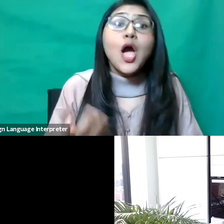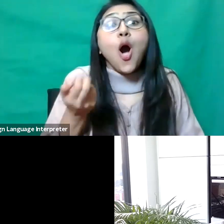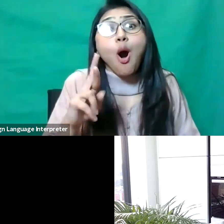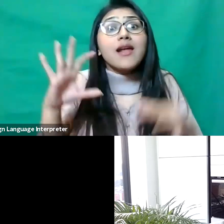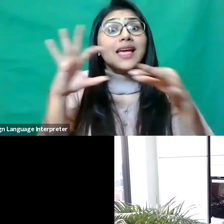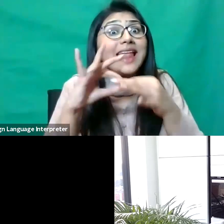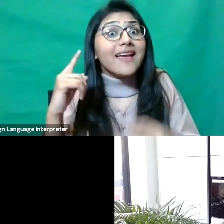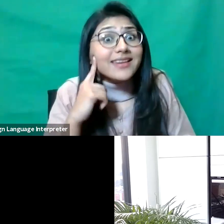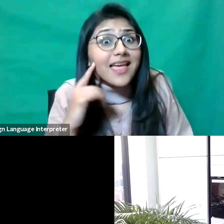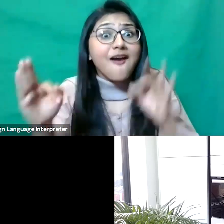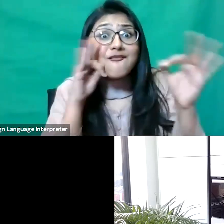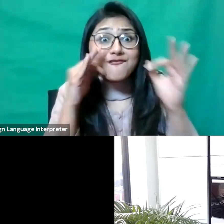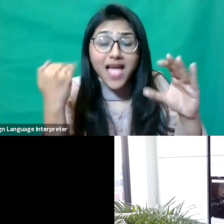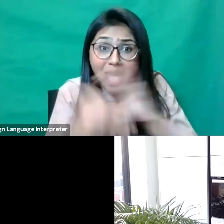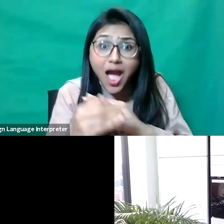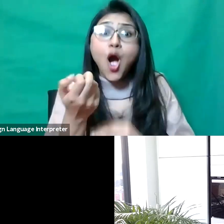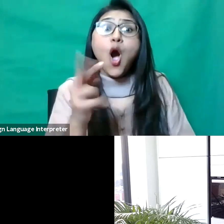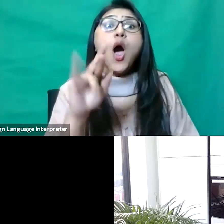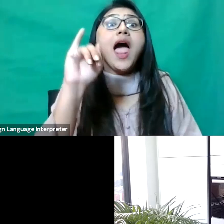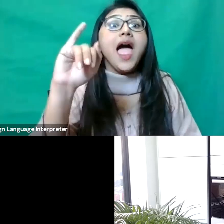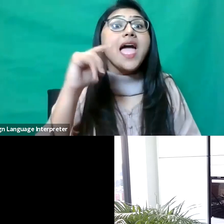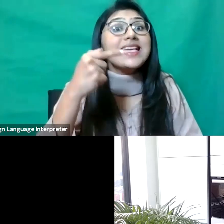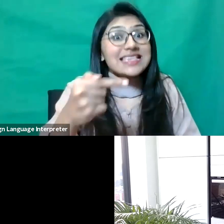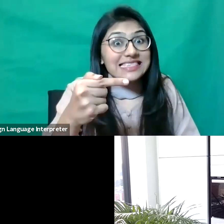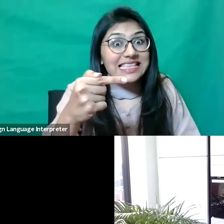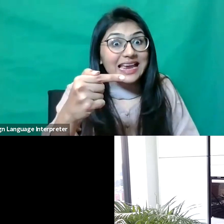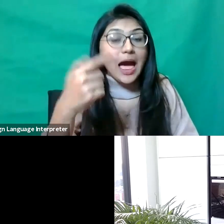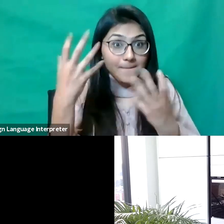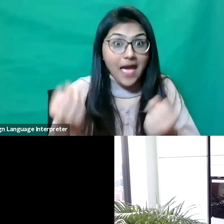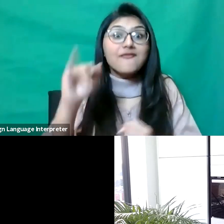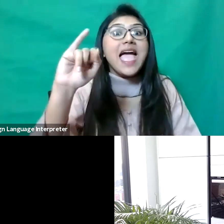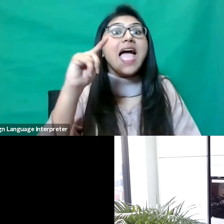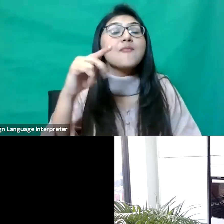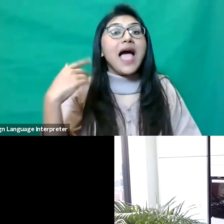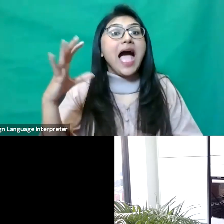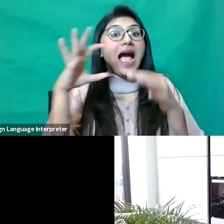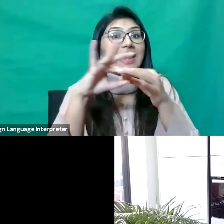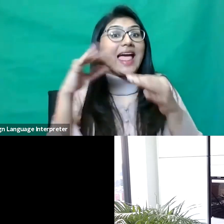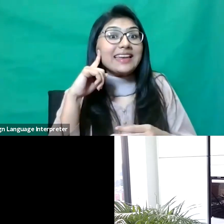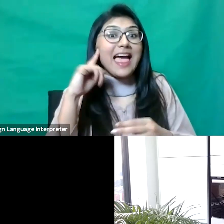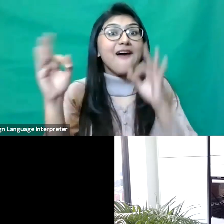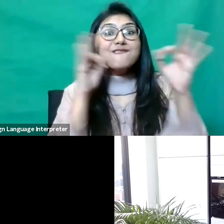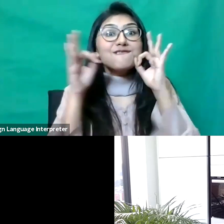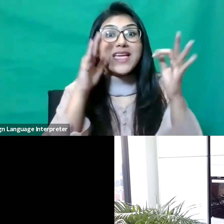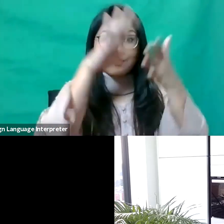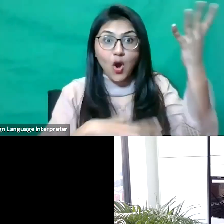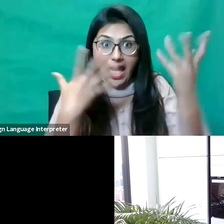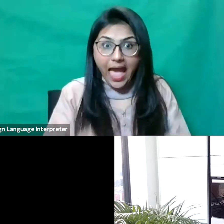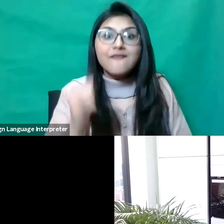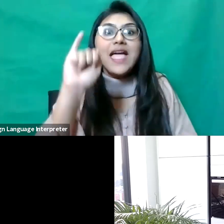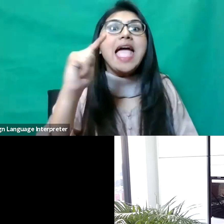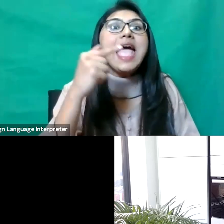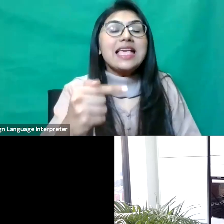our Instagram tags will be mentioned. And feel free to, you know, get in touch with us with any questions you have. I